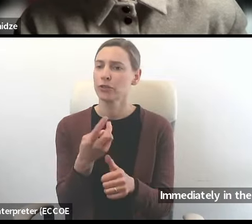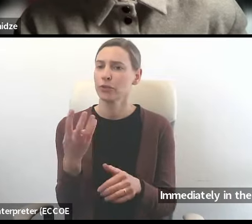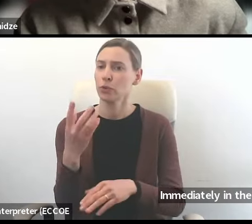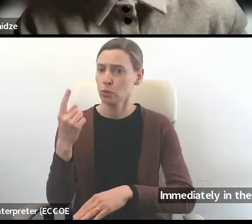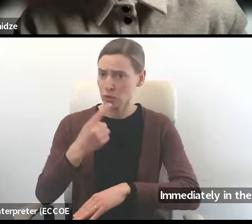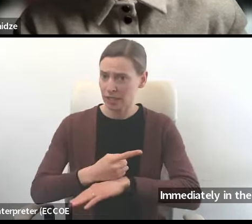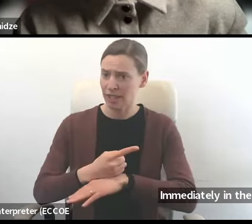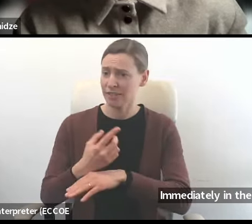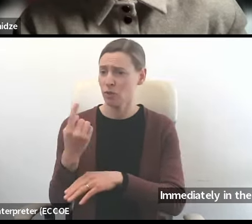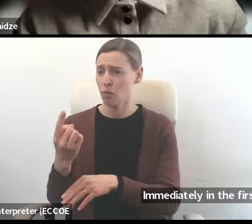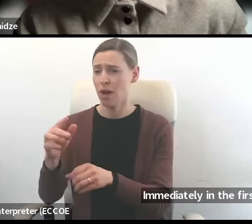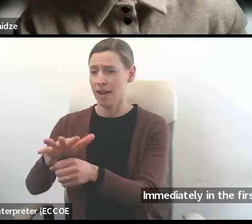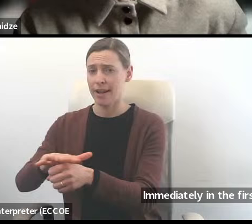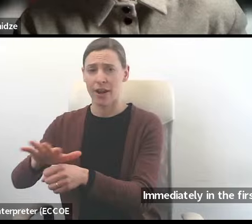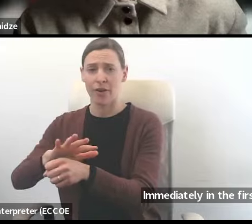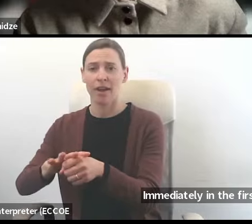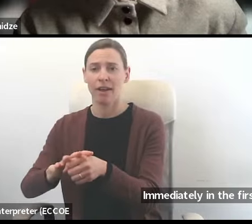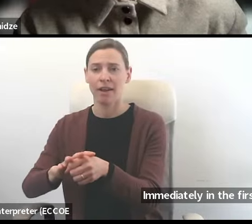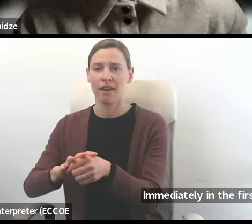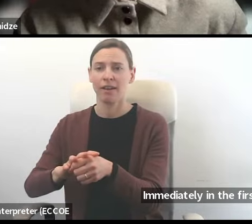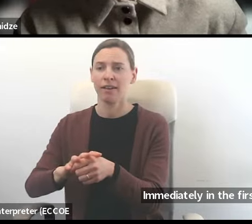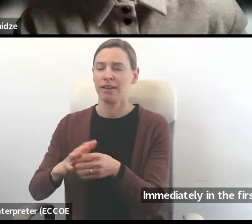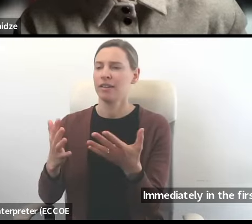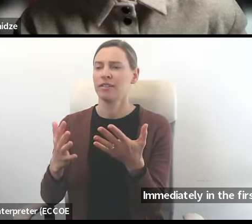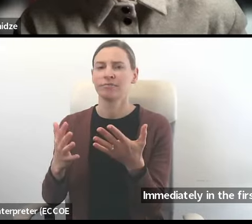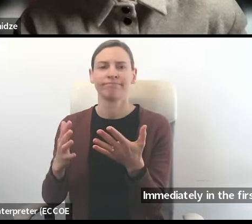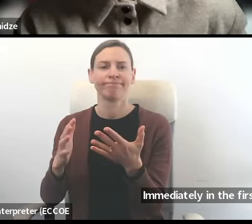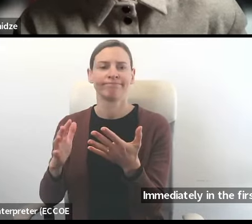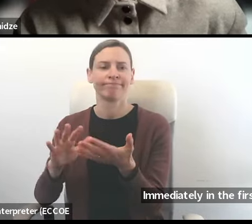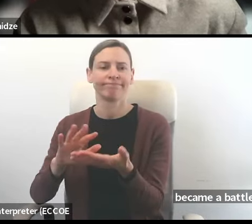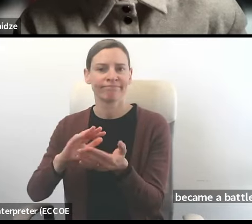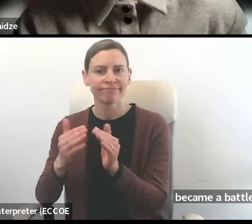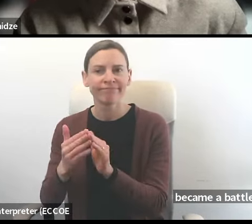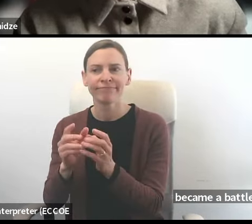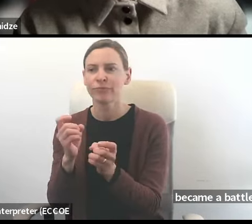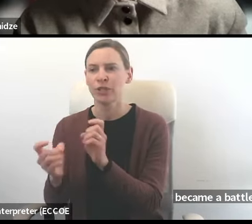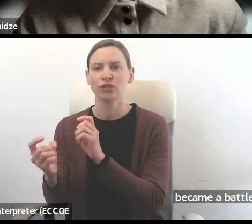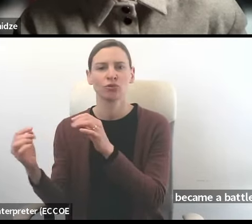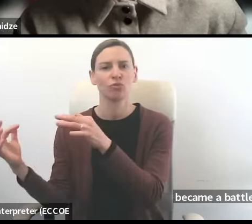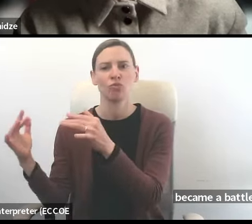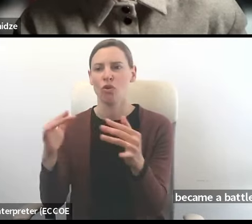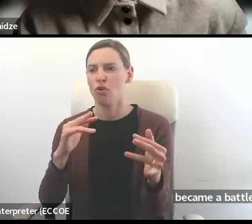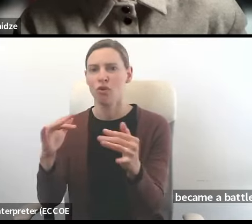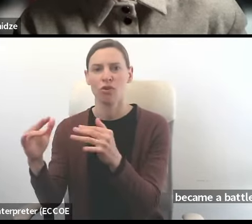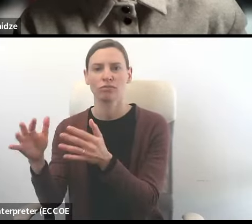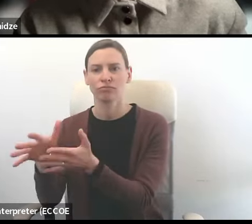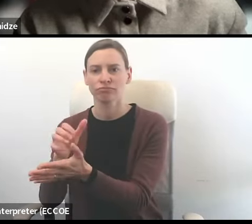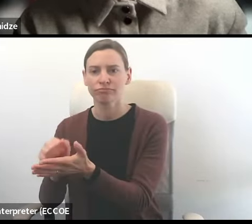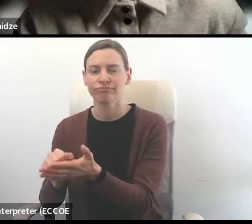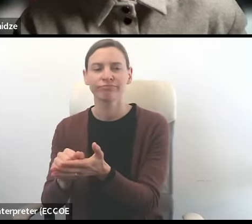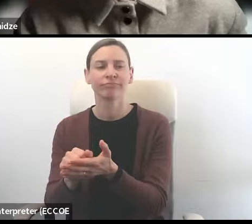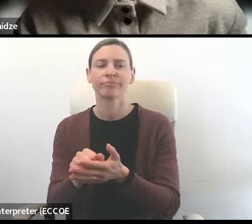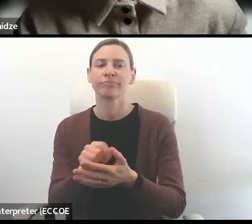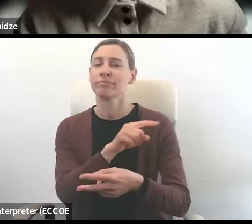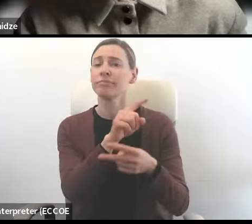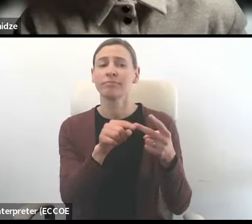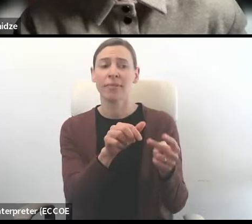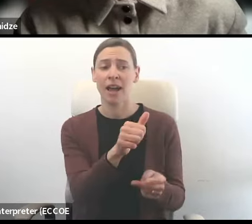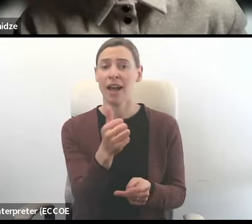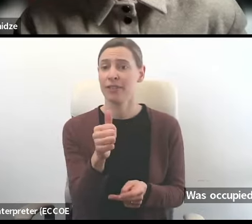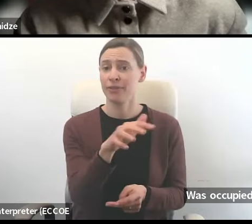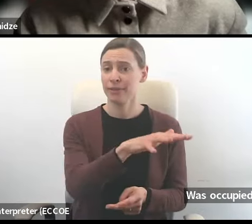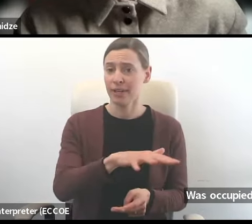battlefield. And the second one was occupied. That was the field near